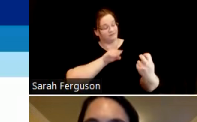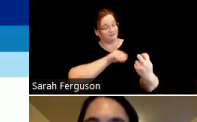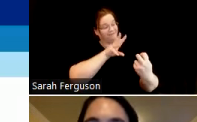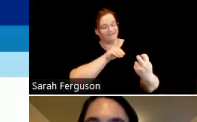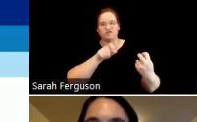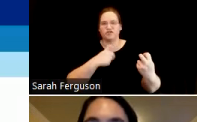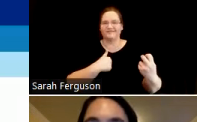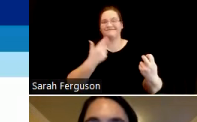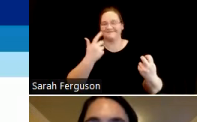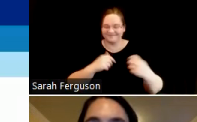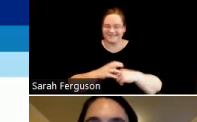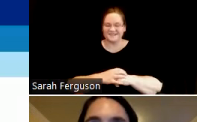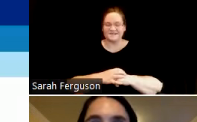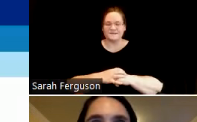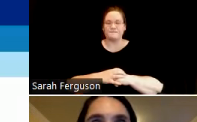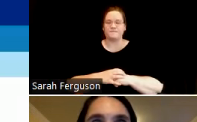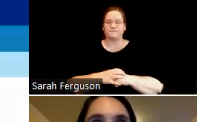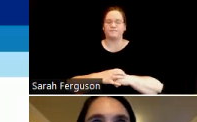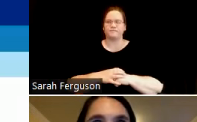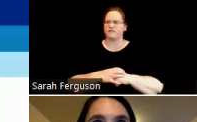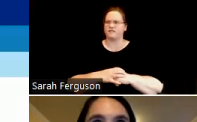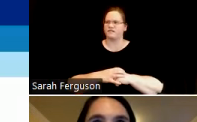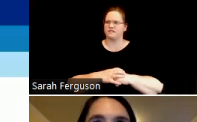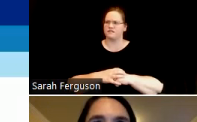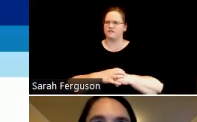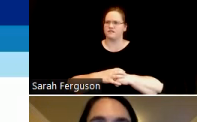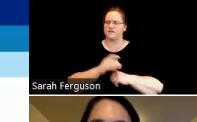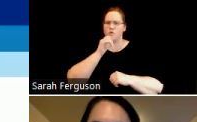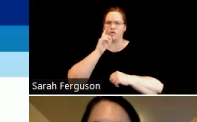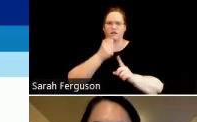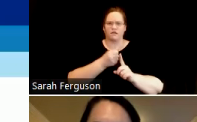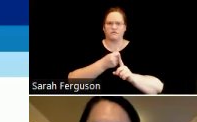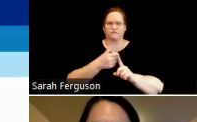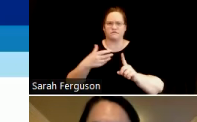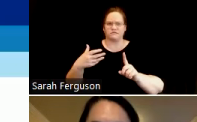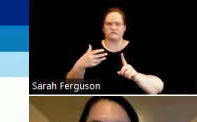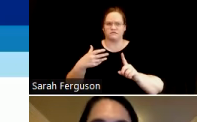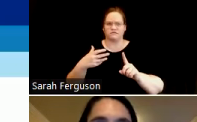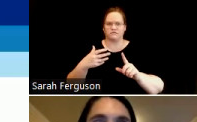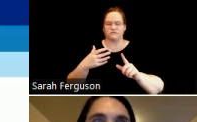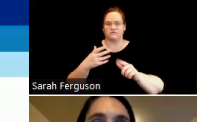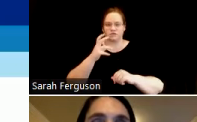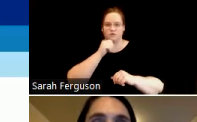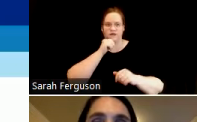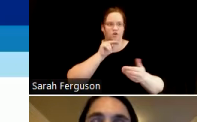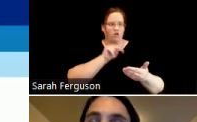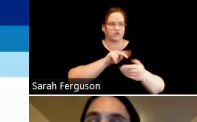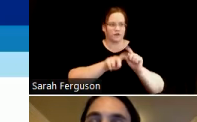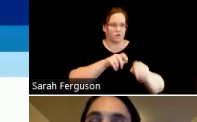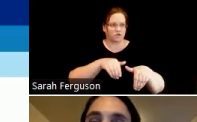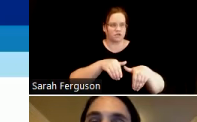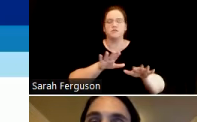So I don't think I really went into great depth, and I'll do that because I assume, I haven't looked at the questions, but I assume